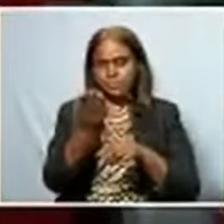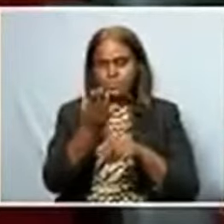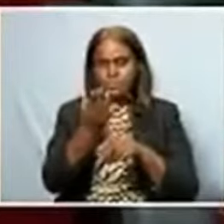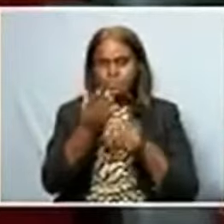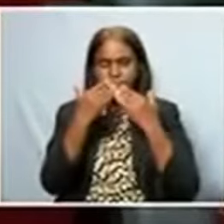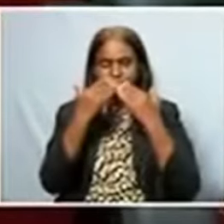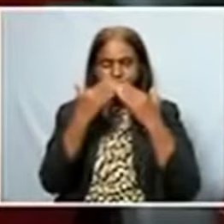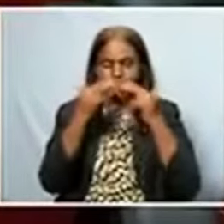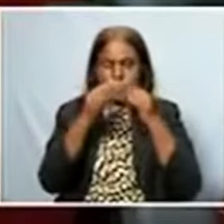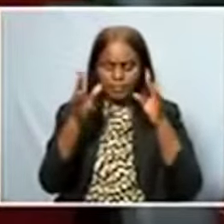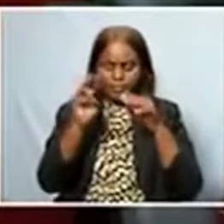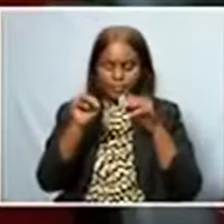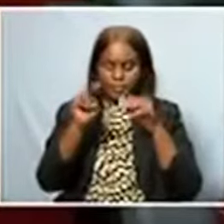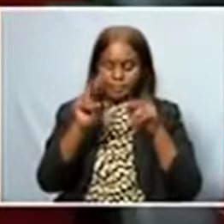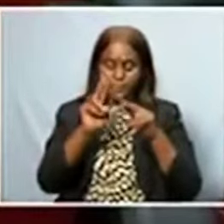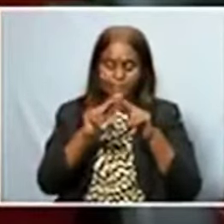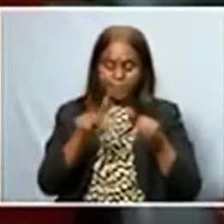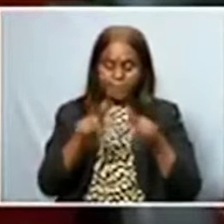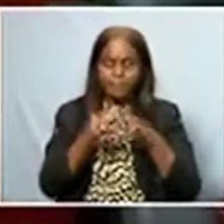Thank you very much, Mr. Chairman.